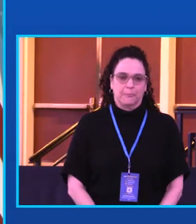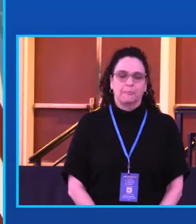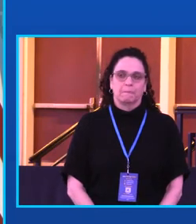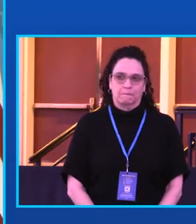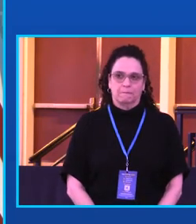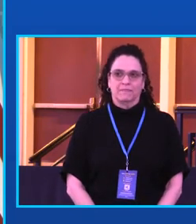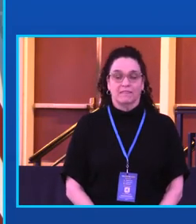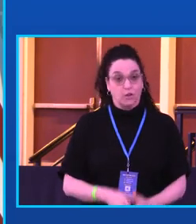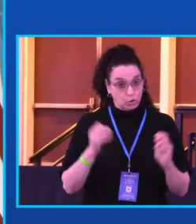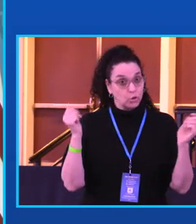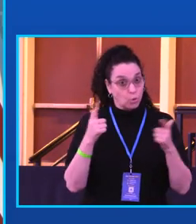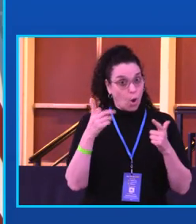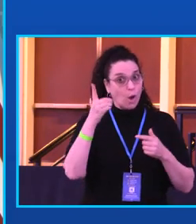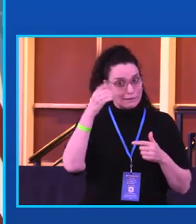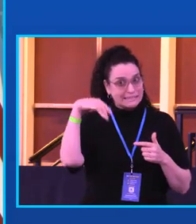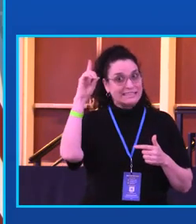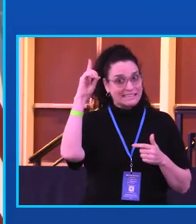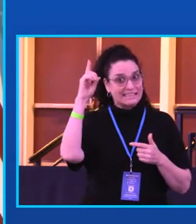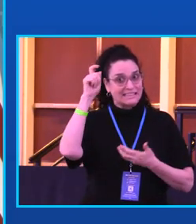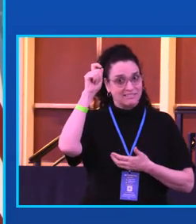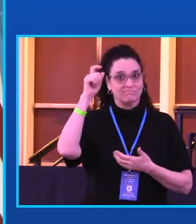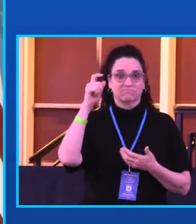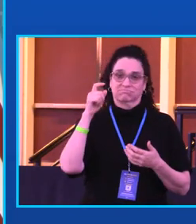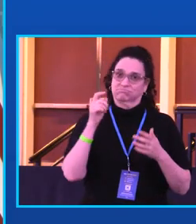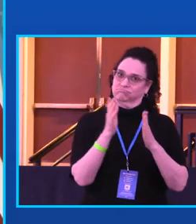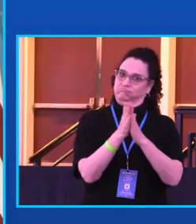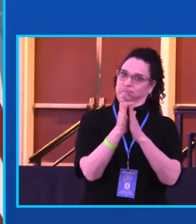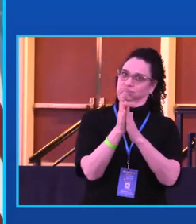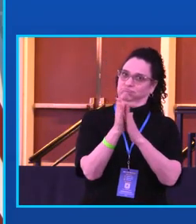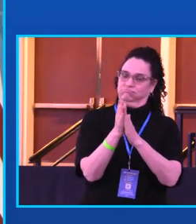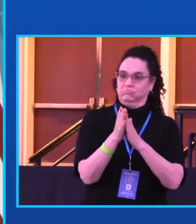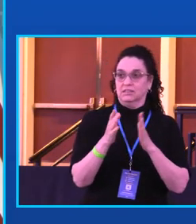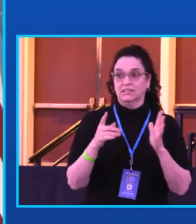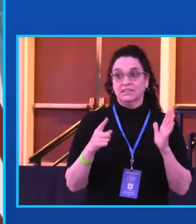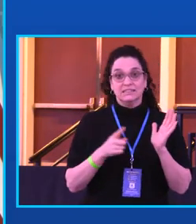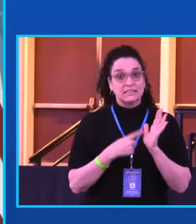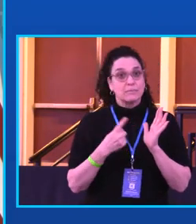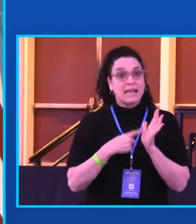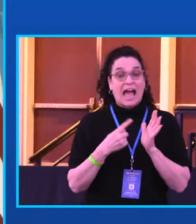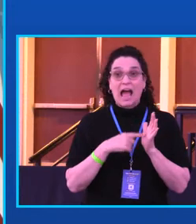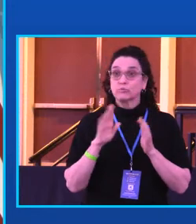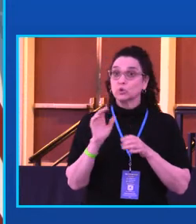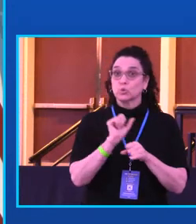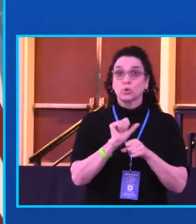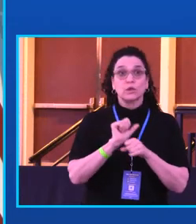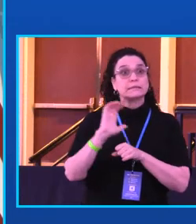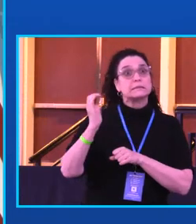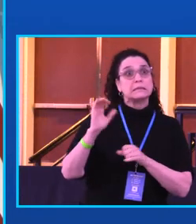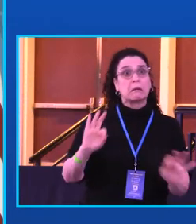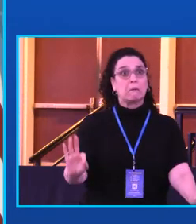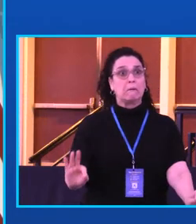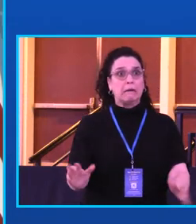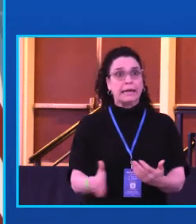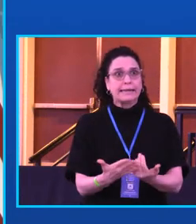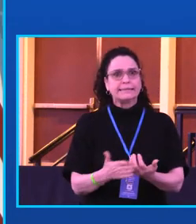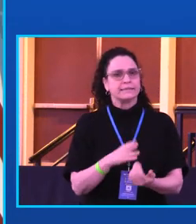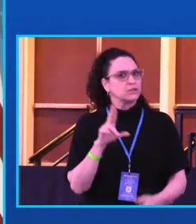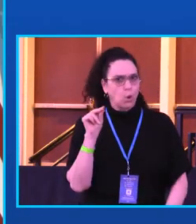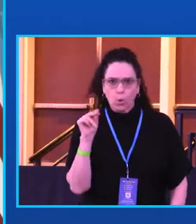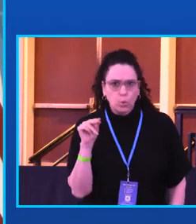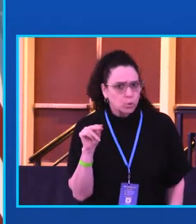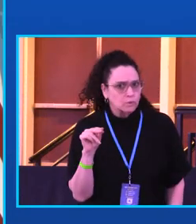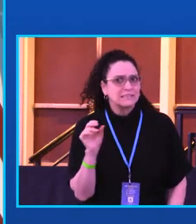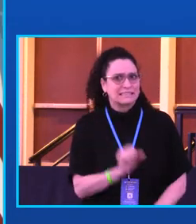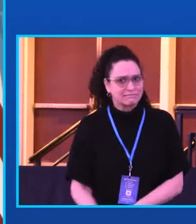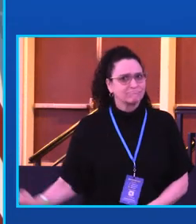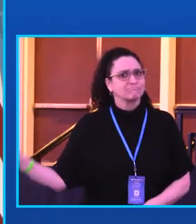You all did that work. And, you know, sometimes you make it look easy, but it's not. It's hard work.